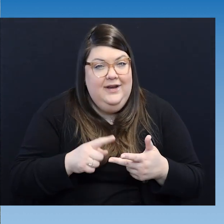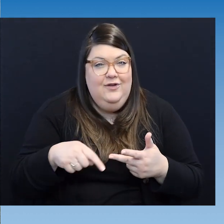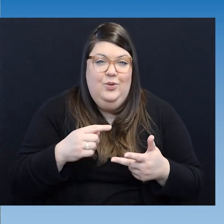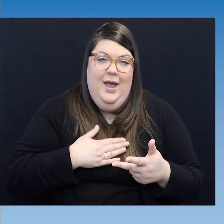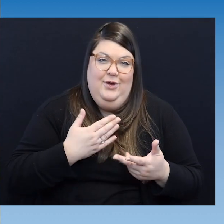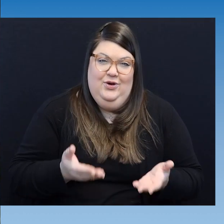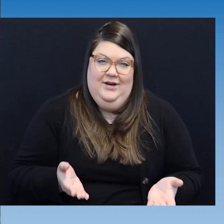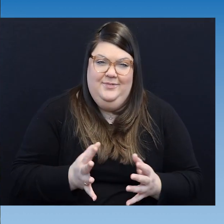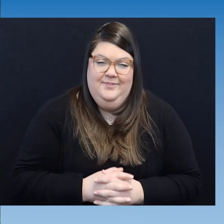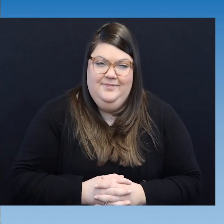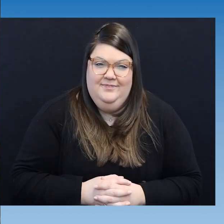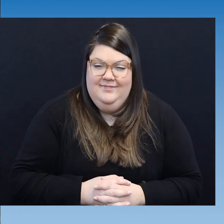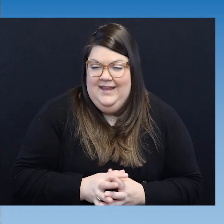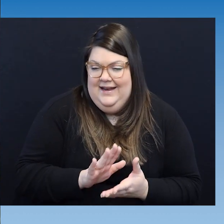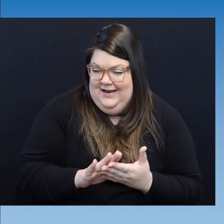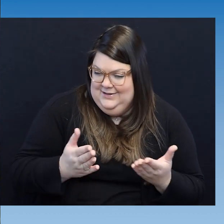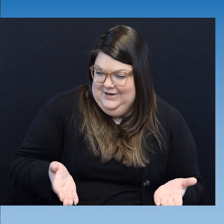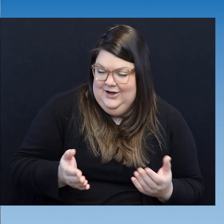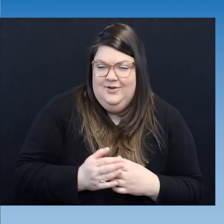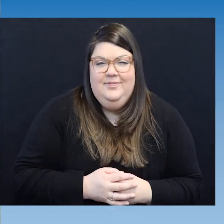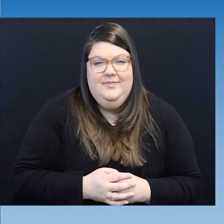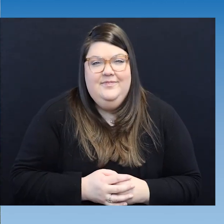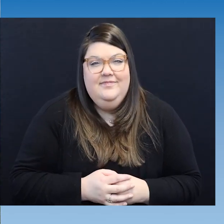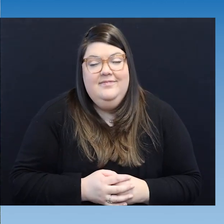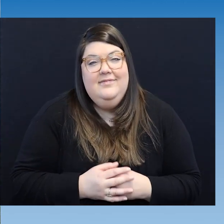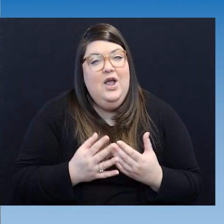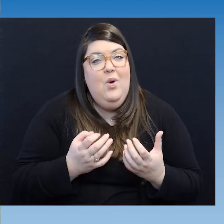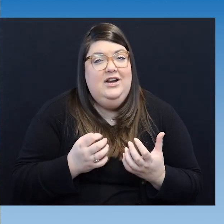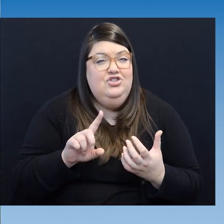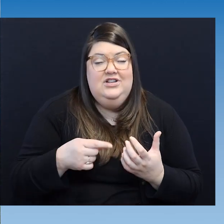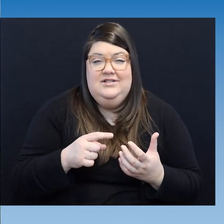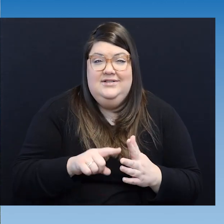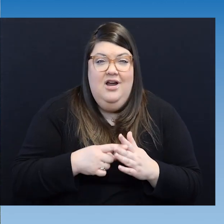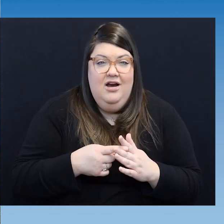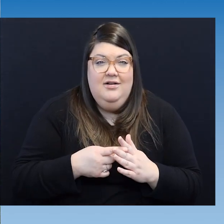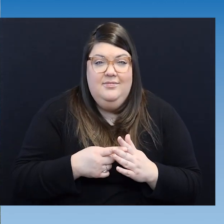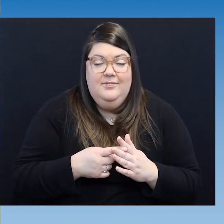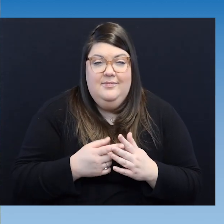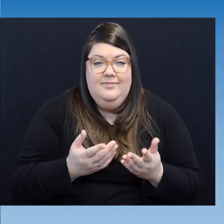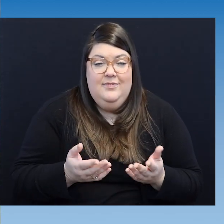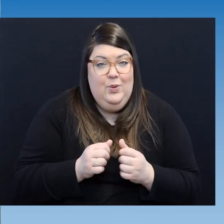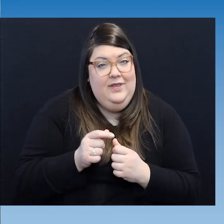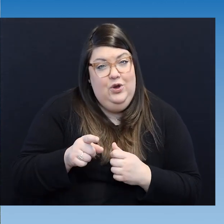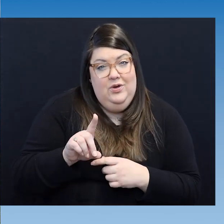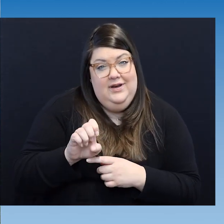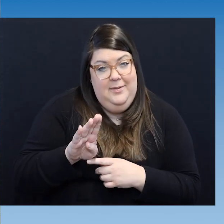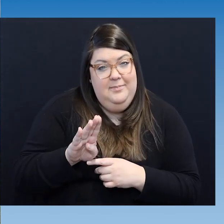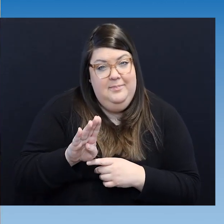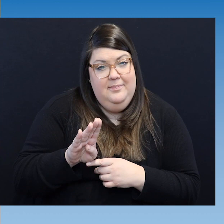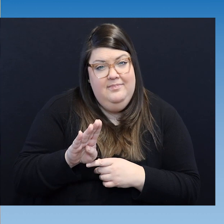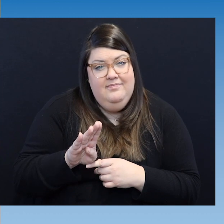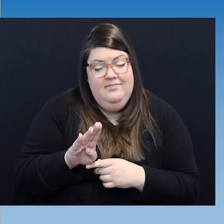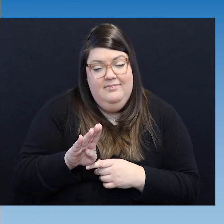here. Nice to be here. I wanted to just start off with you, Deb, and